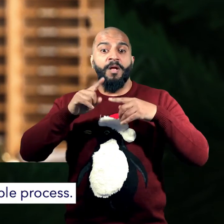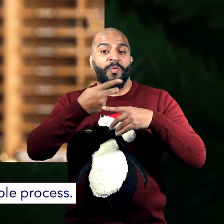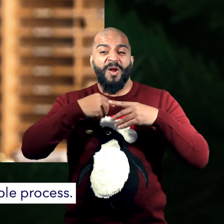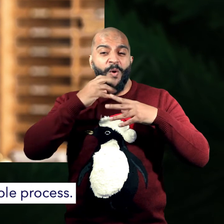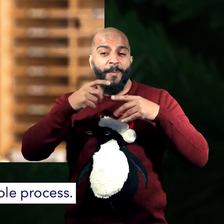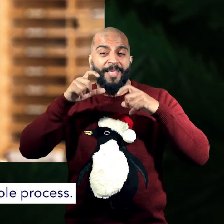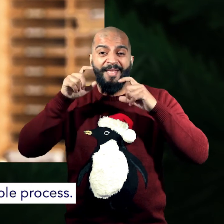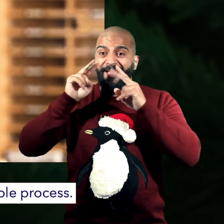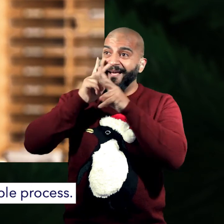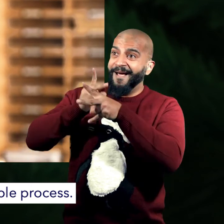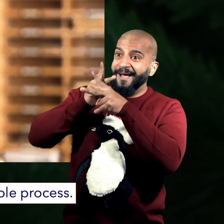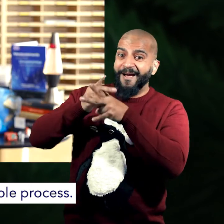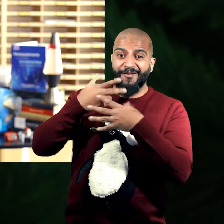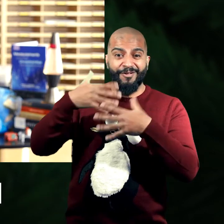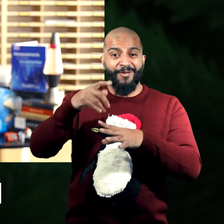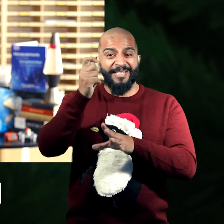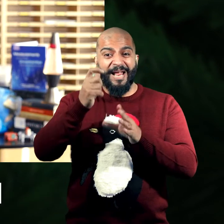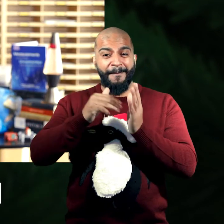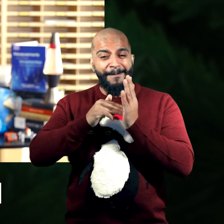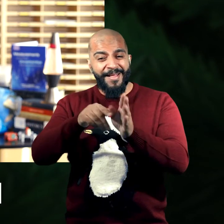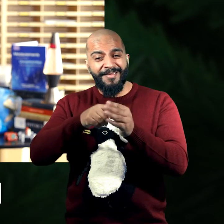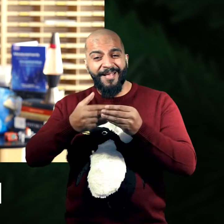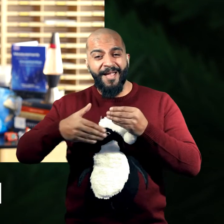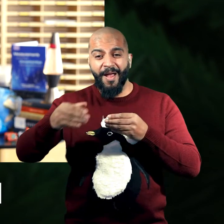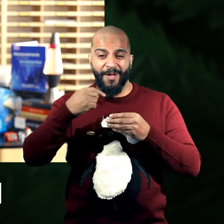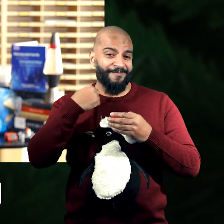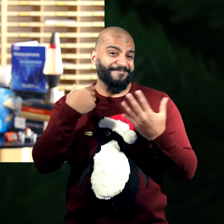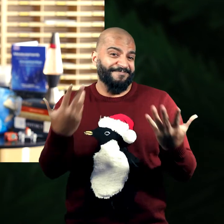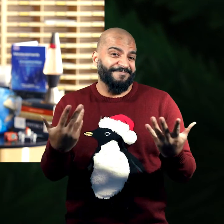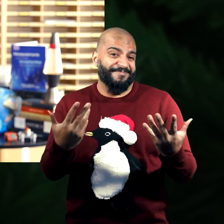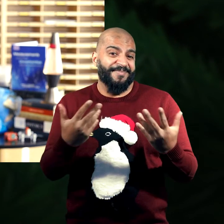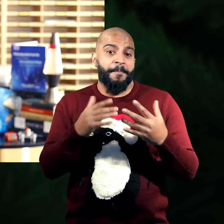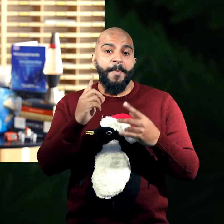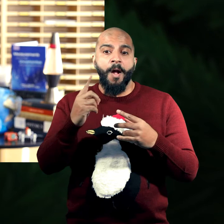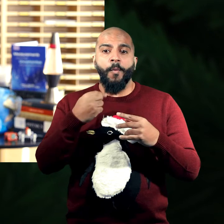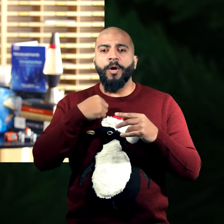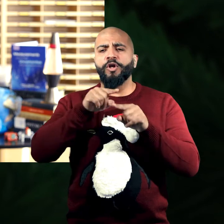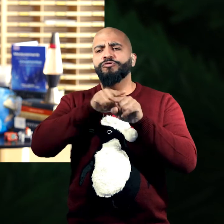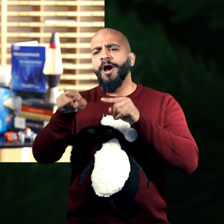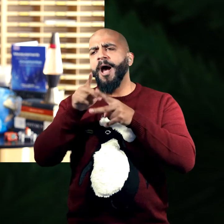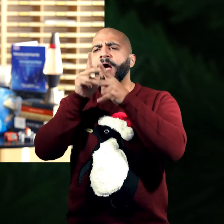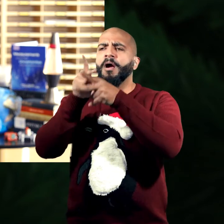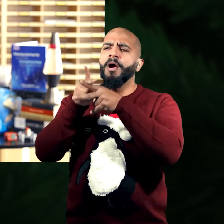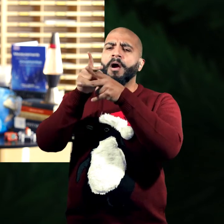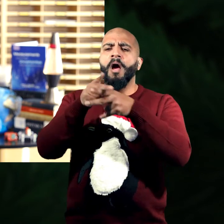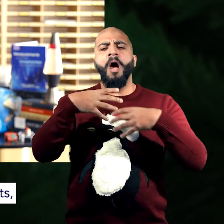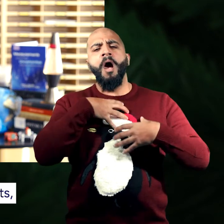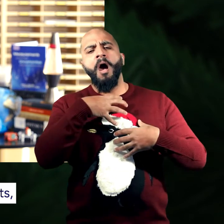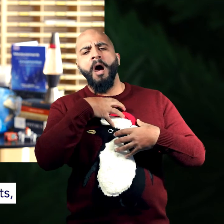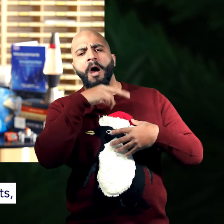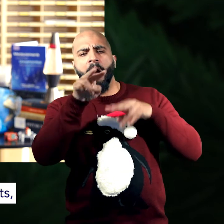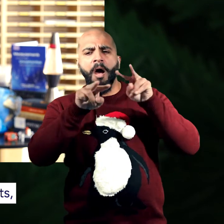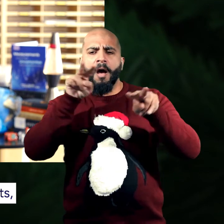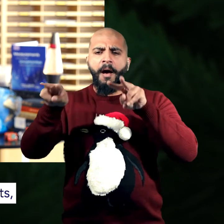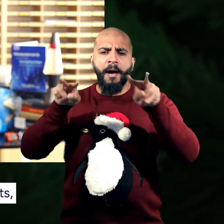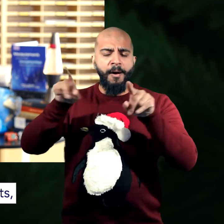10 million years to watch the whole process. We're not even around for 1 million years. But we are trying to take observations, looking